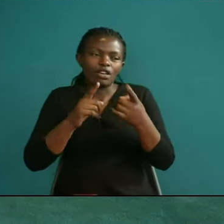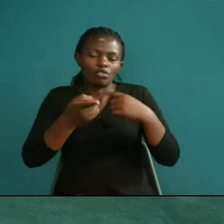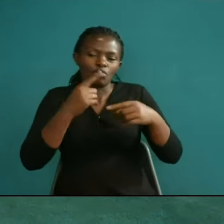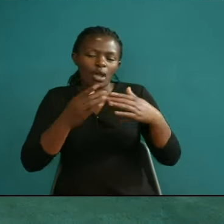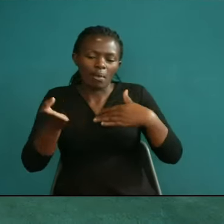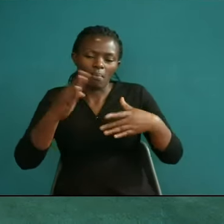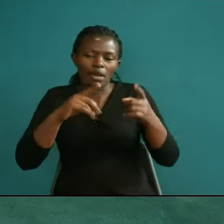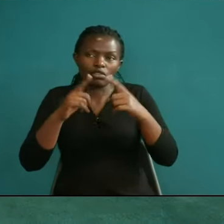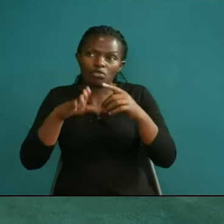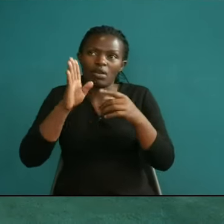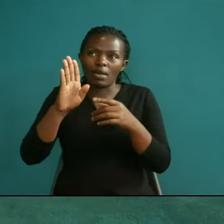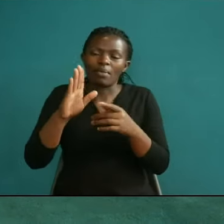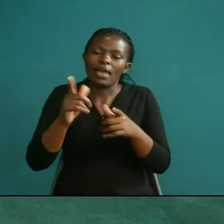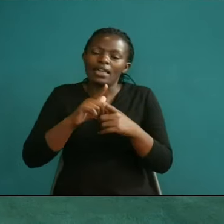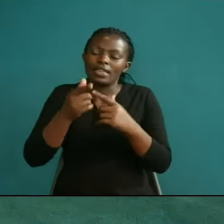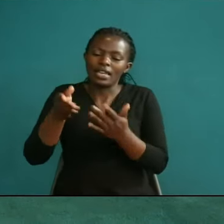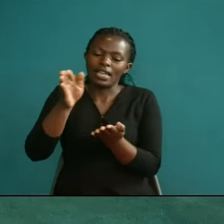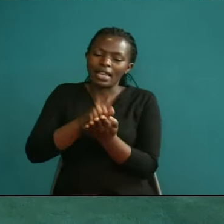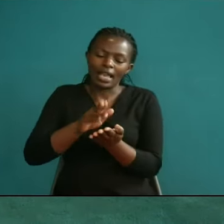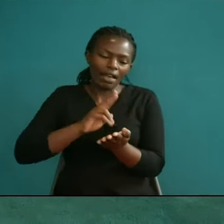robe of righteousness. Amen.